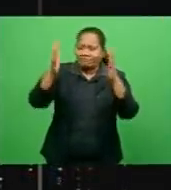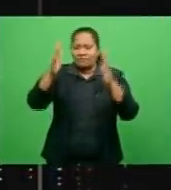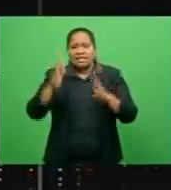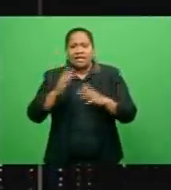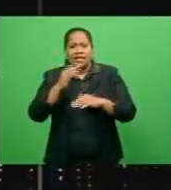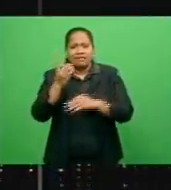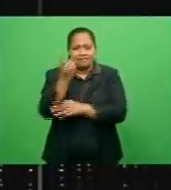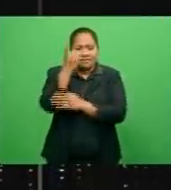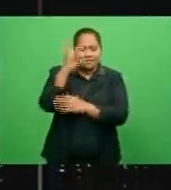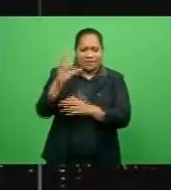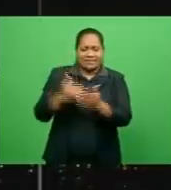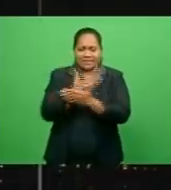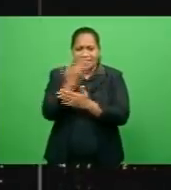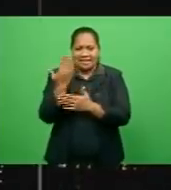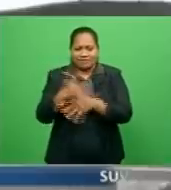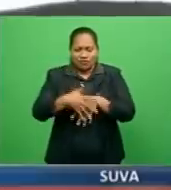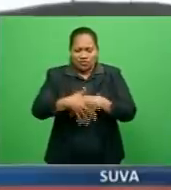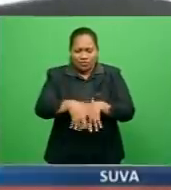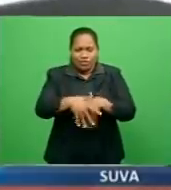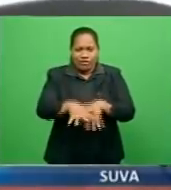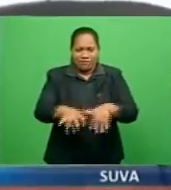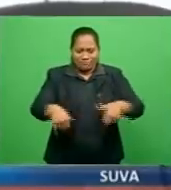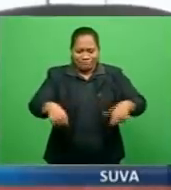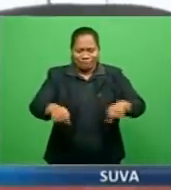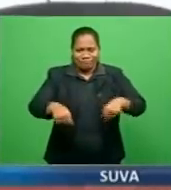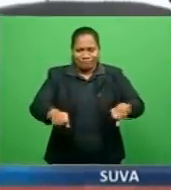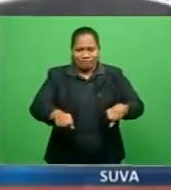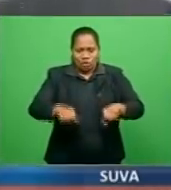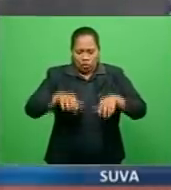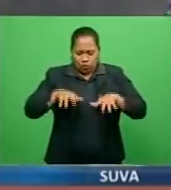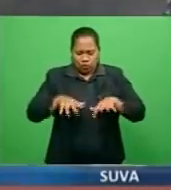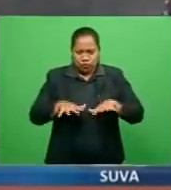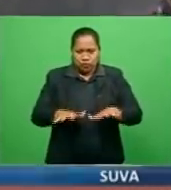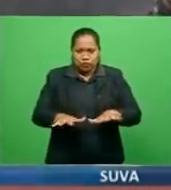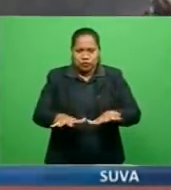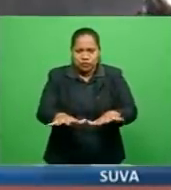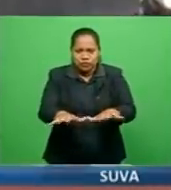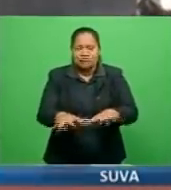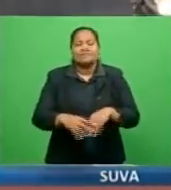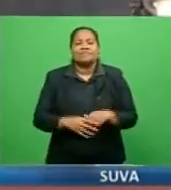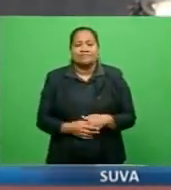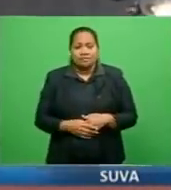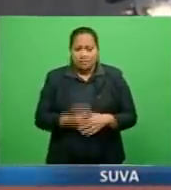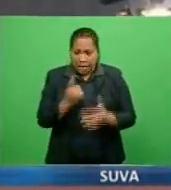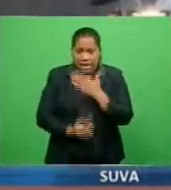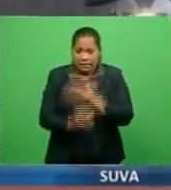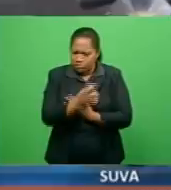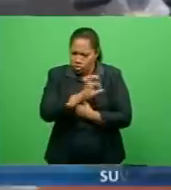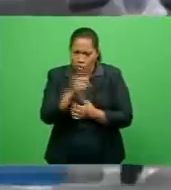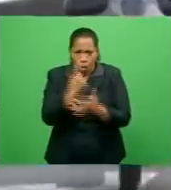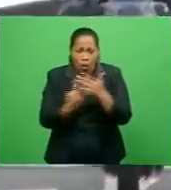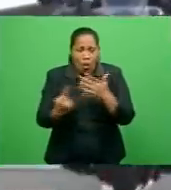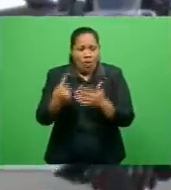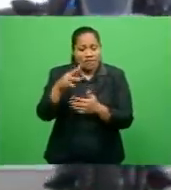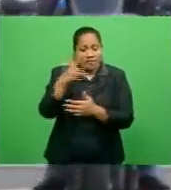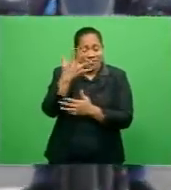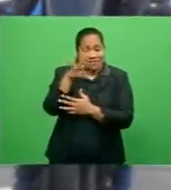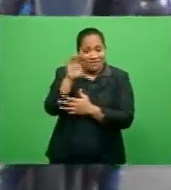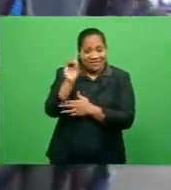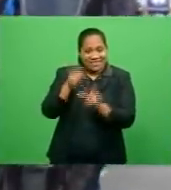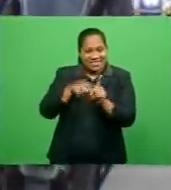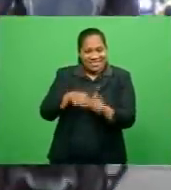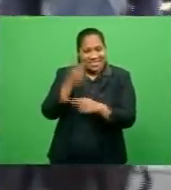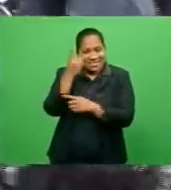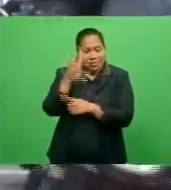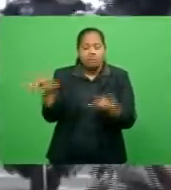Pranita Prakash reports. The motor parade was held not just to mark Fiji's 50th year of independence, but also to